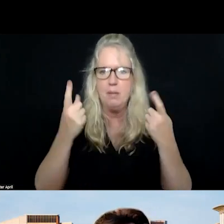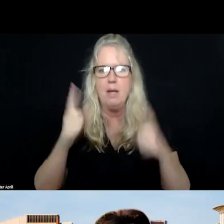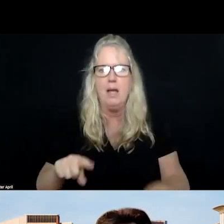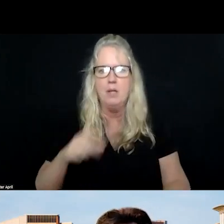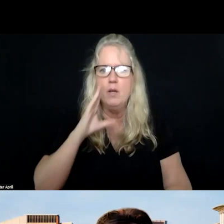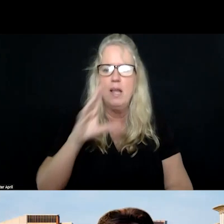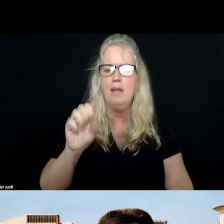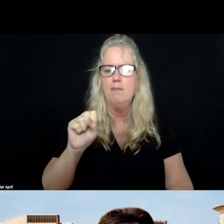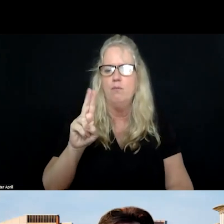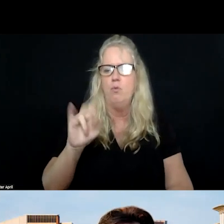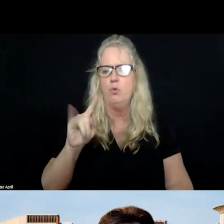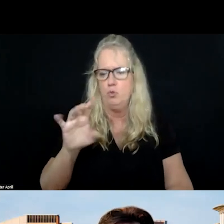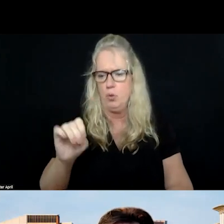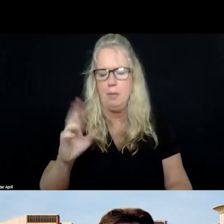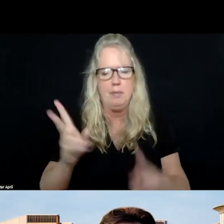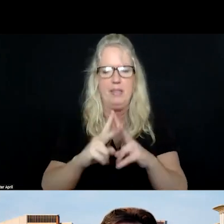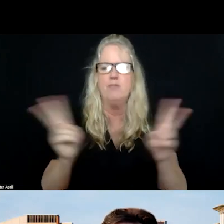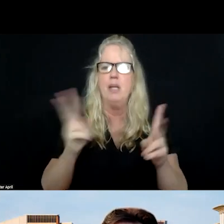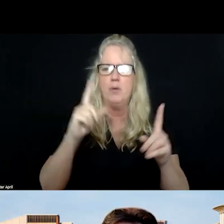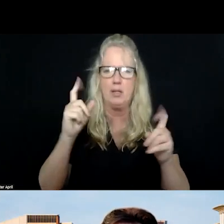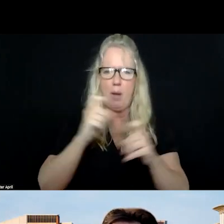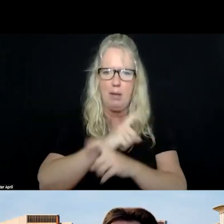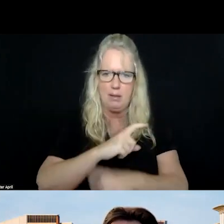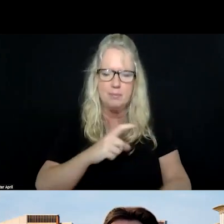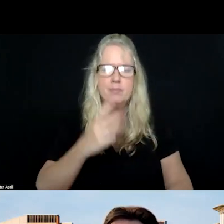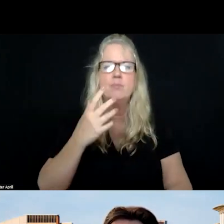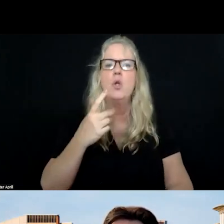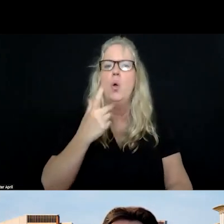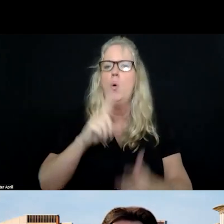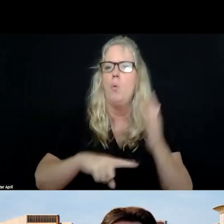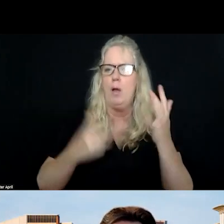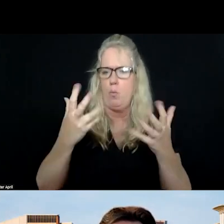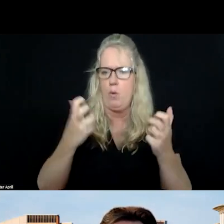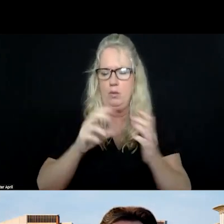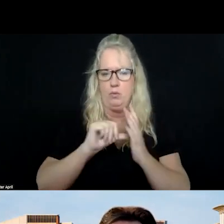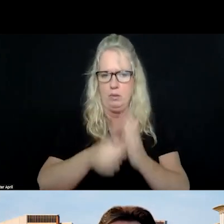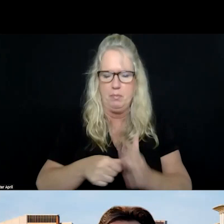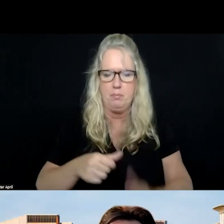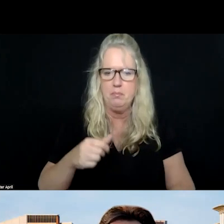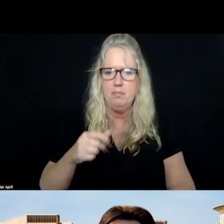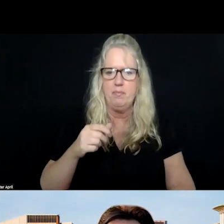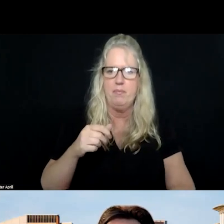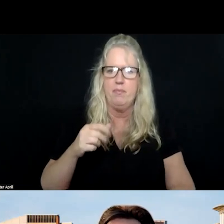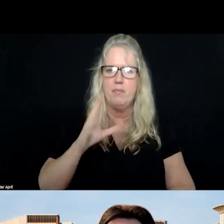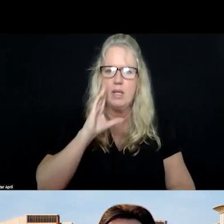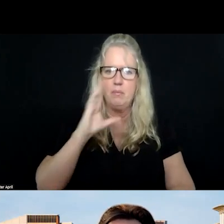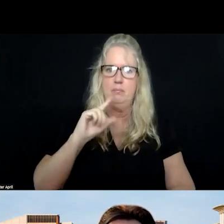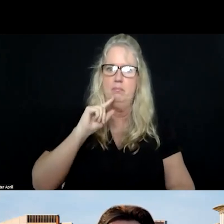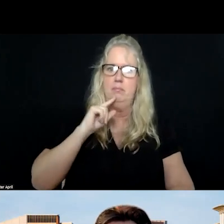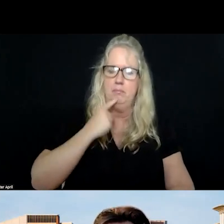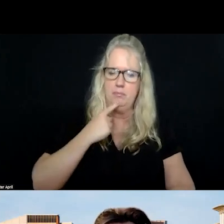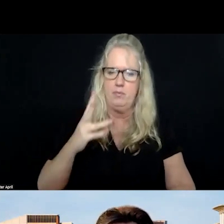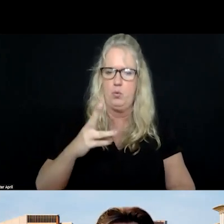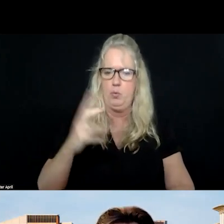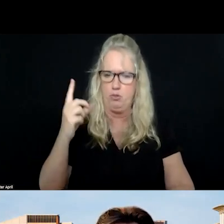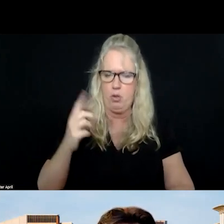like a suicide, which is pretty complex. And one thing I want to emphasize is that it is not likely to simply be acute withdrawal like you saw in